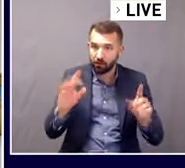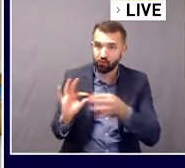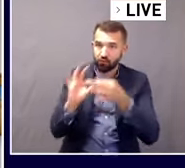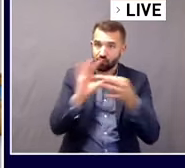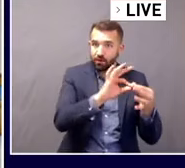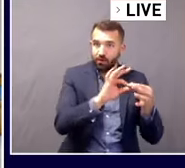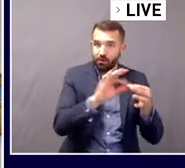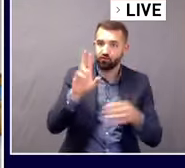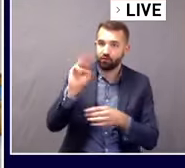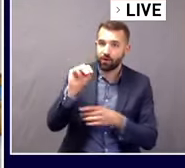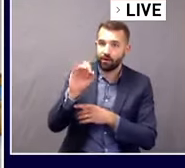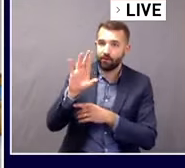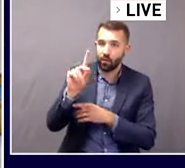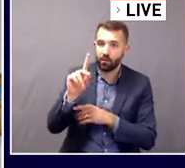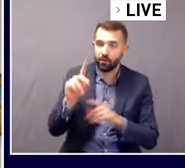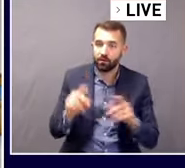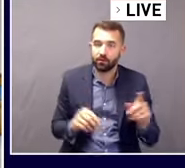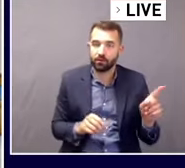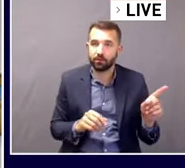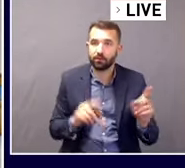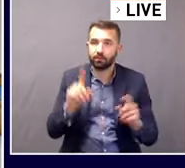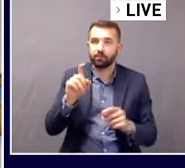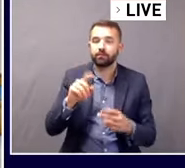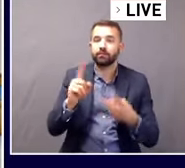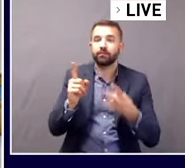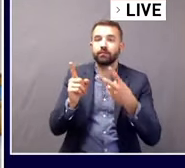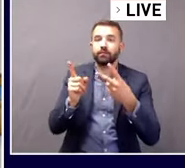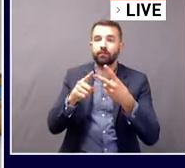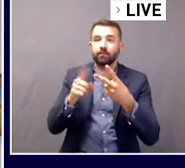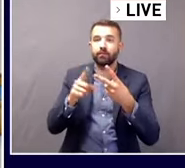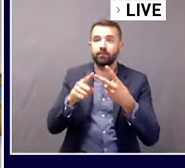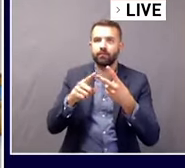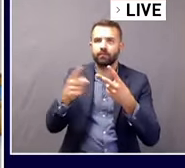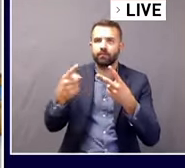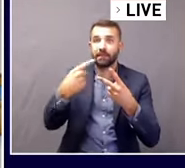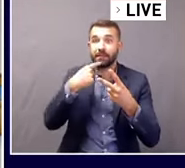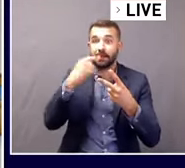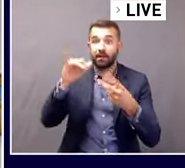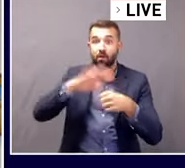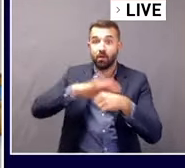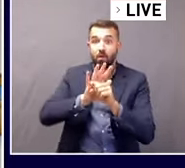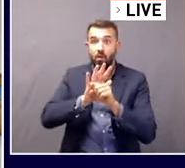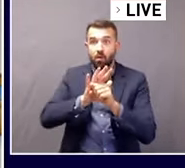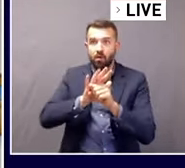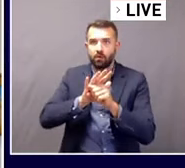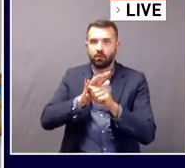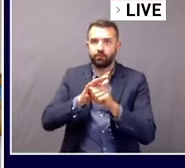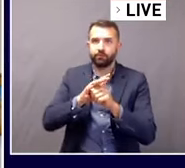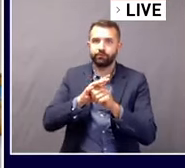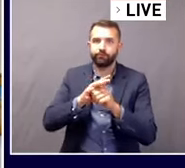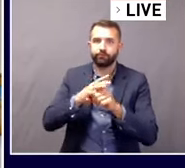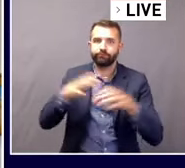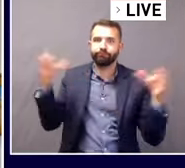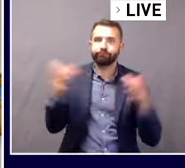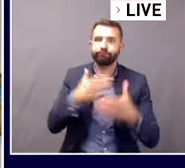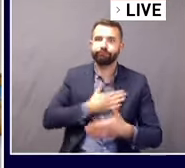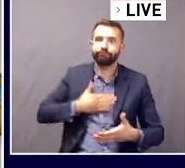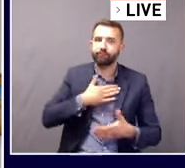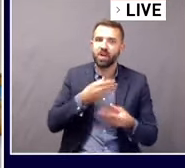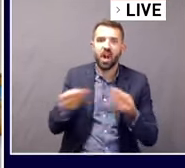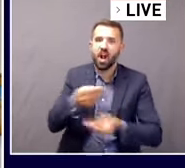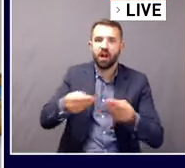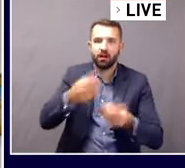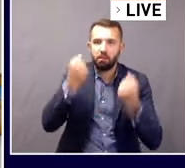you said that the virus favors gatherings. So looking ahead to, gatherings like Rosh Hashanah this